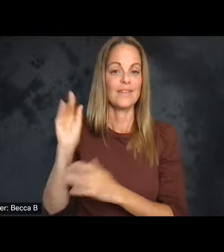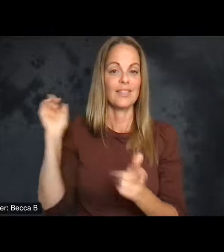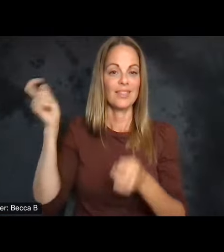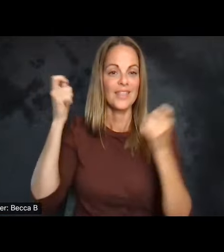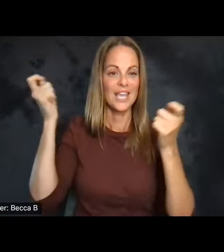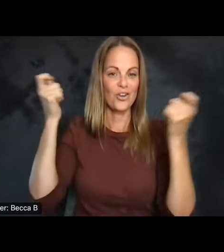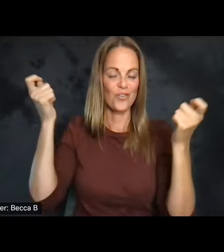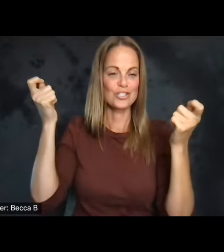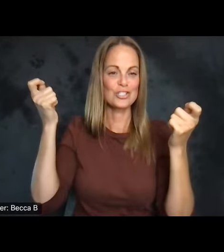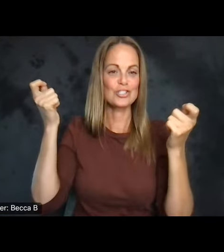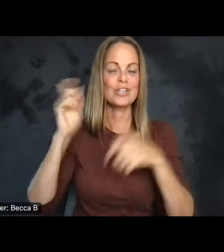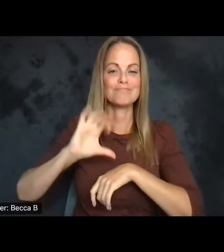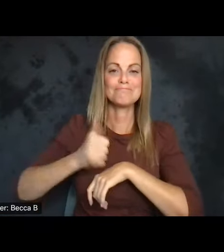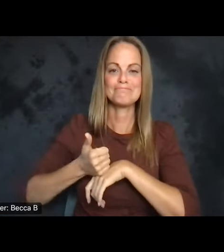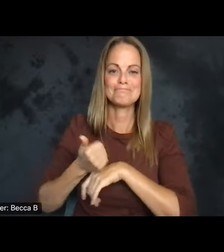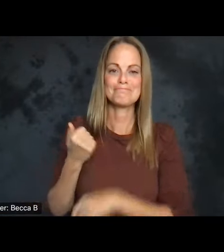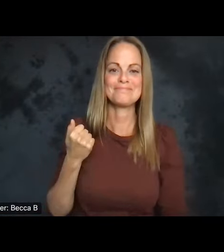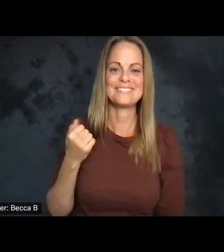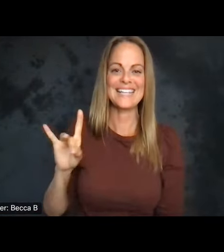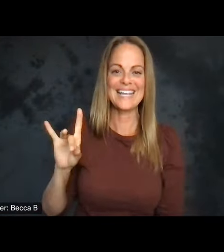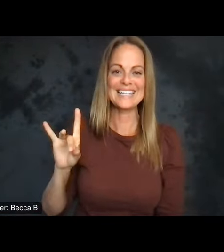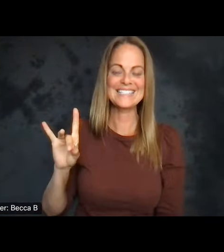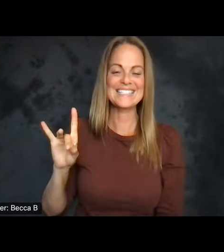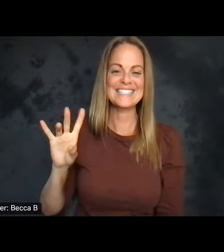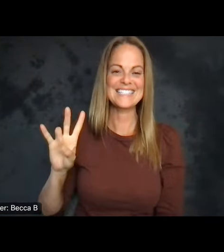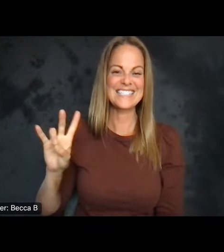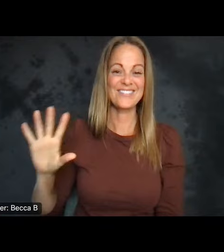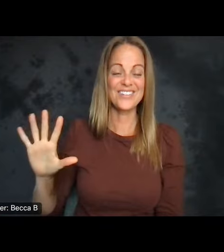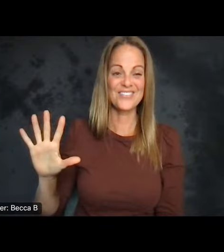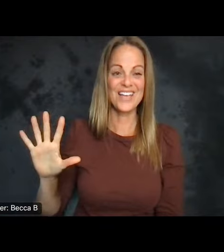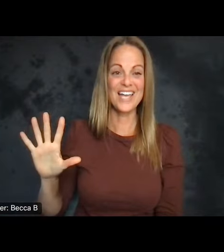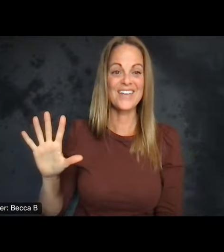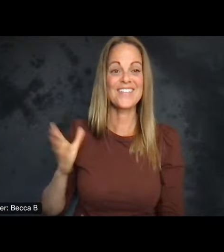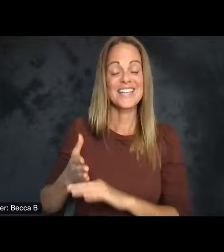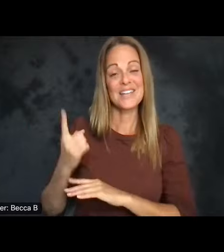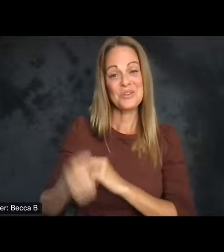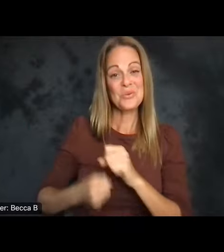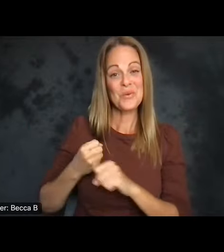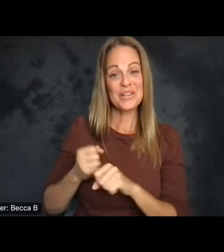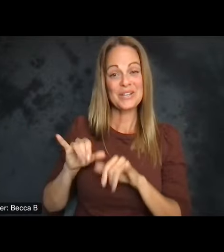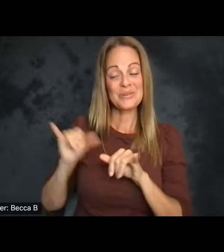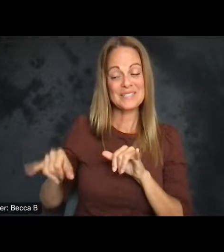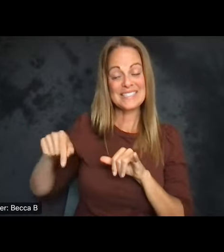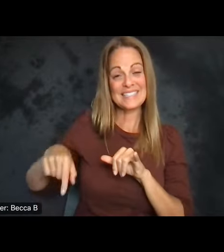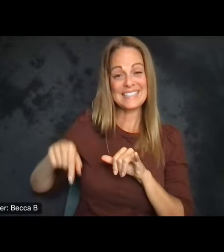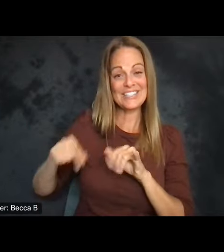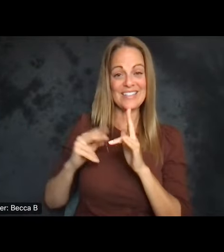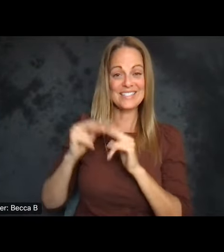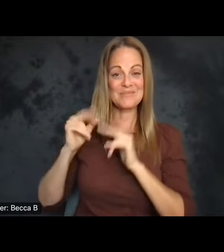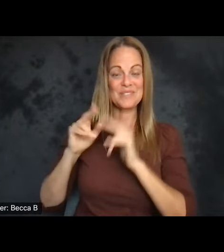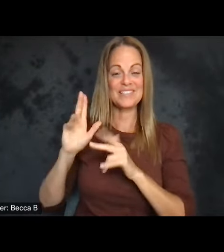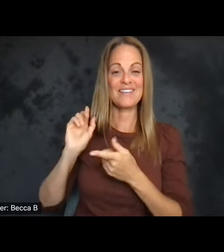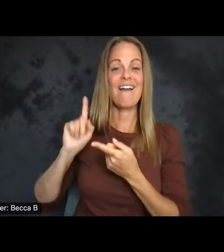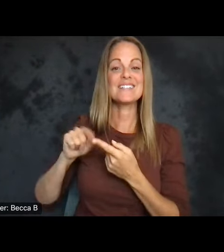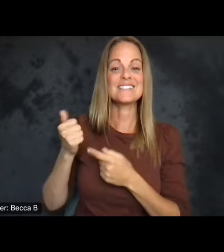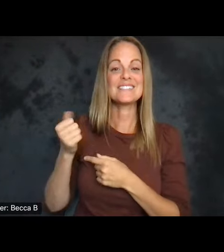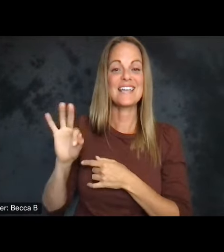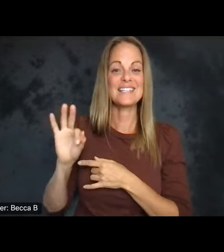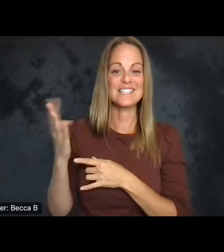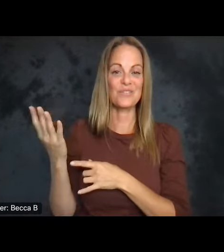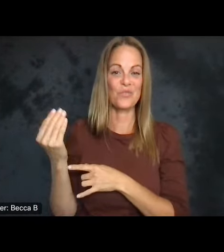in 1875, and after about a year, we were housed in this building until 1914. Today, we own